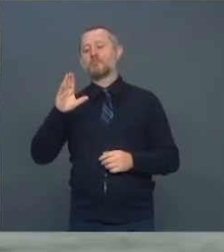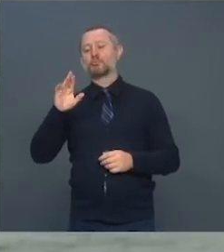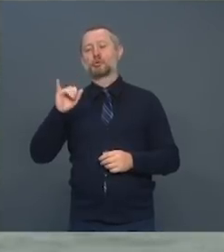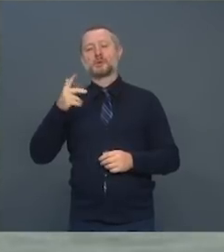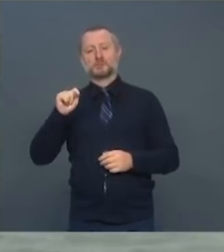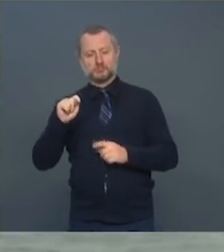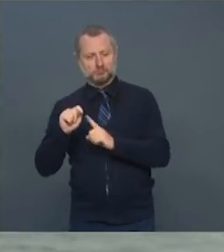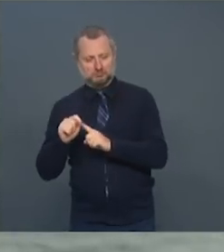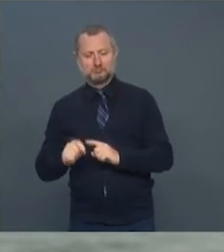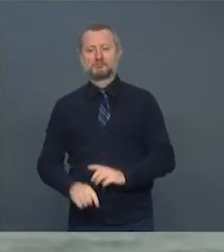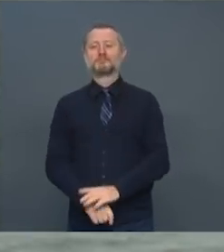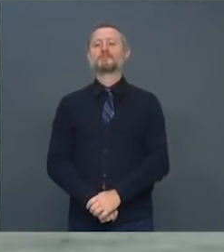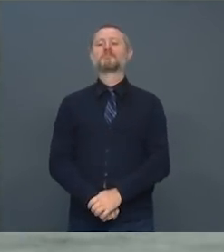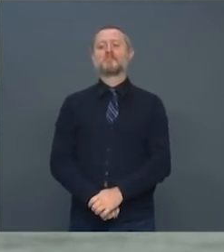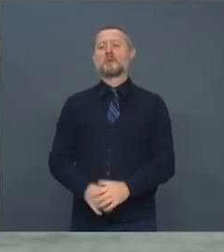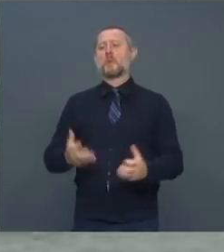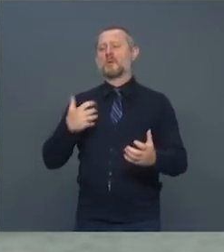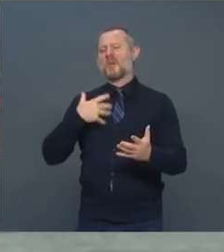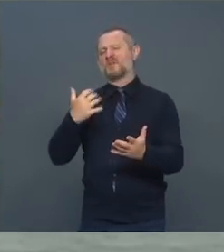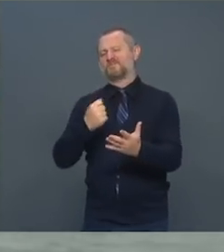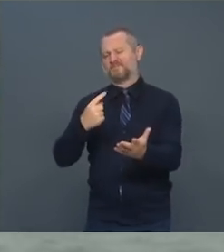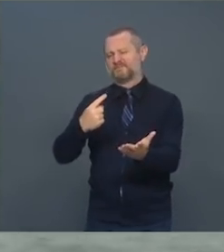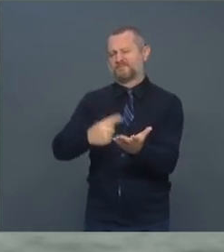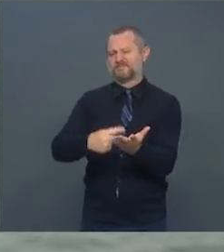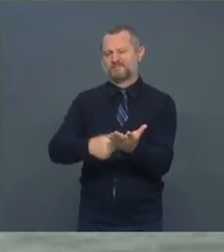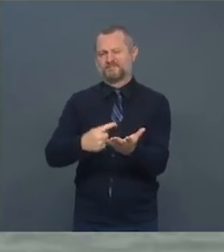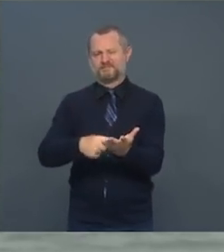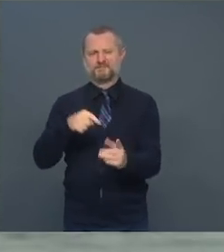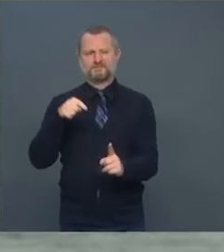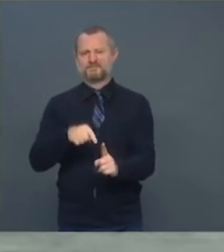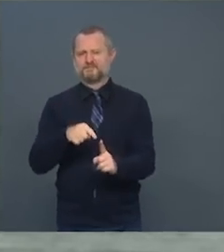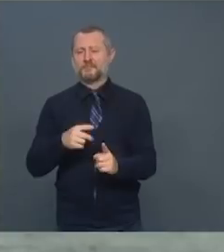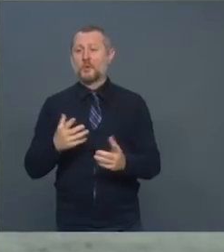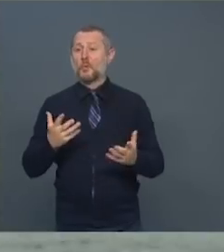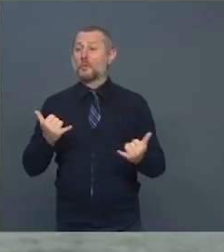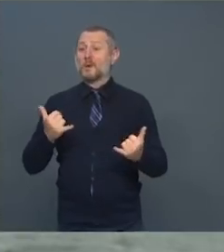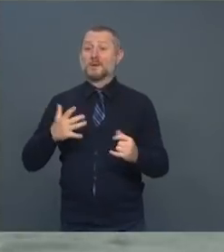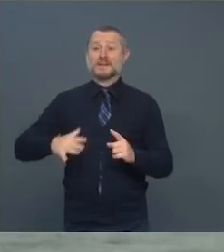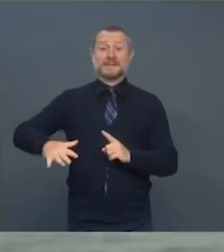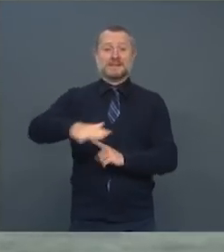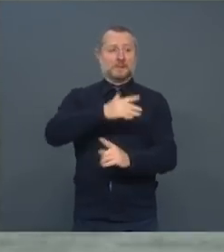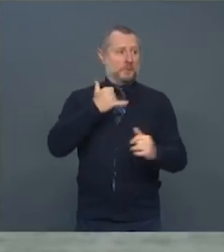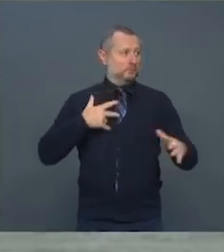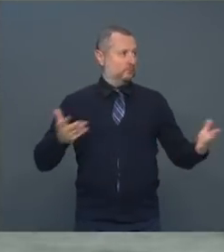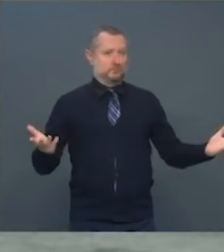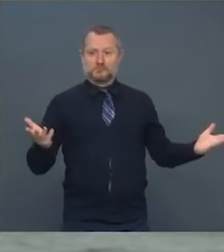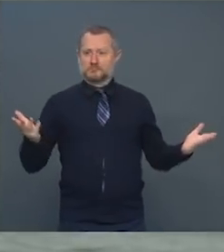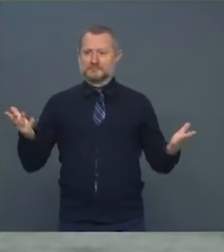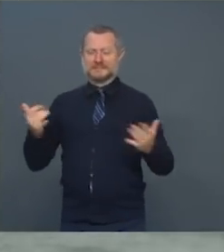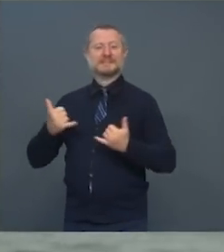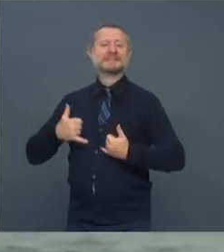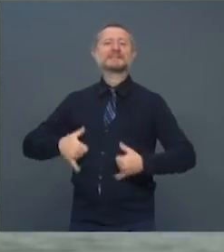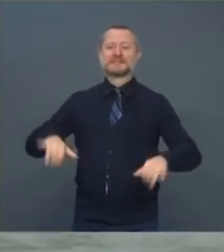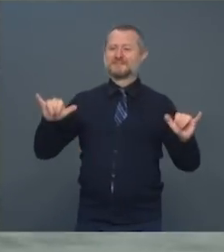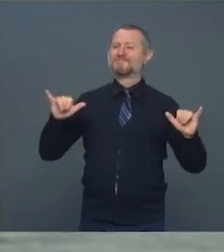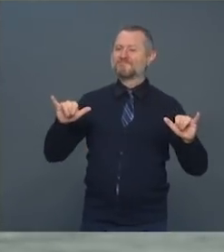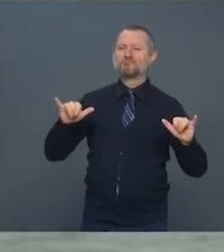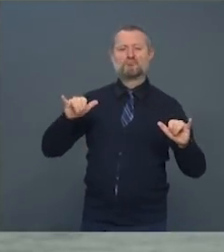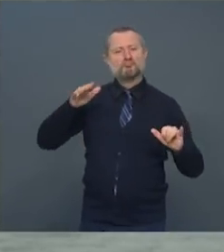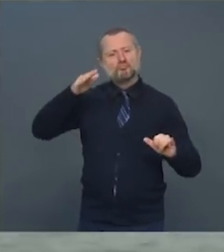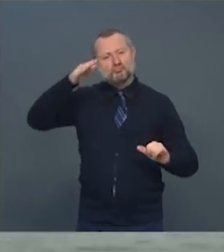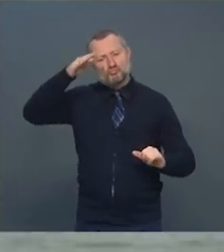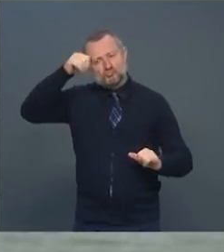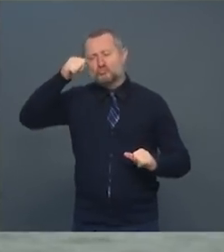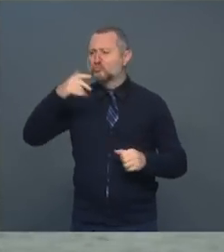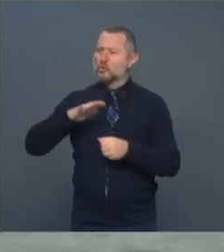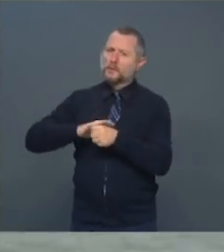Let me talk about, even in this setting, we're still dealing with COVID,